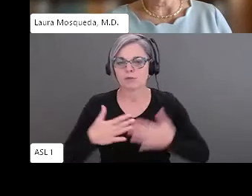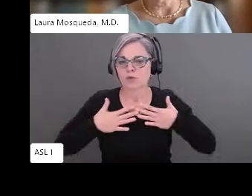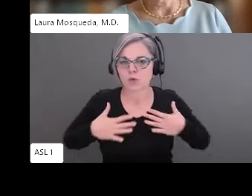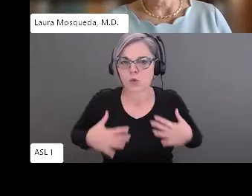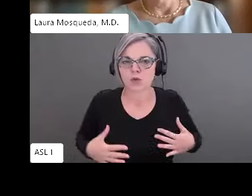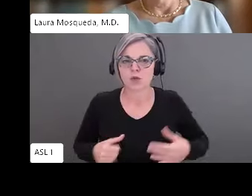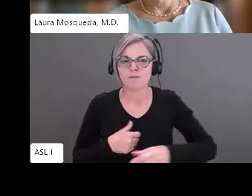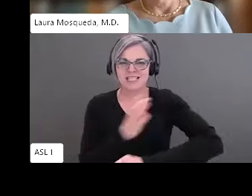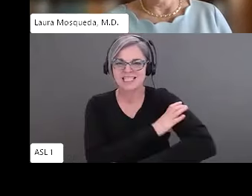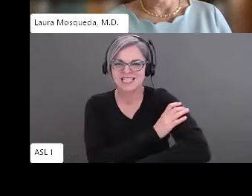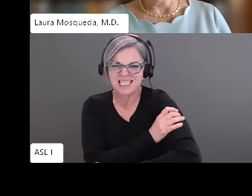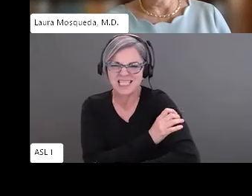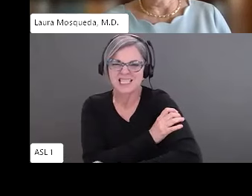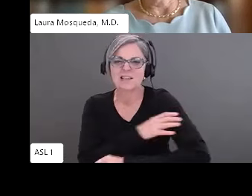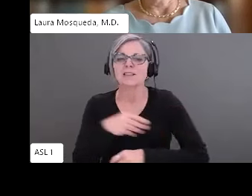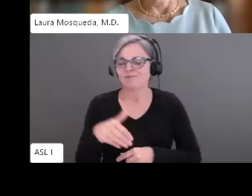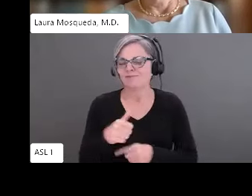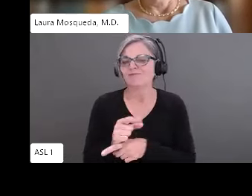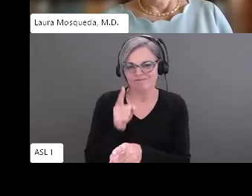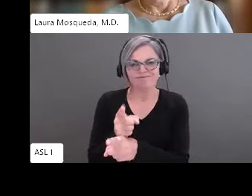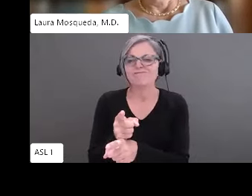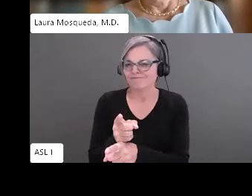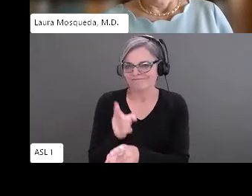it. Perfect.